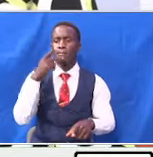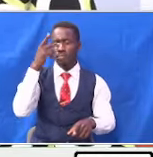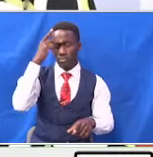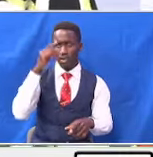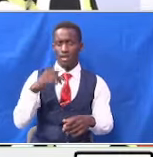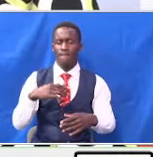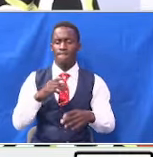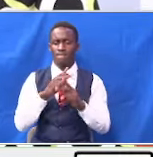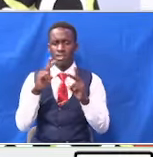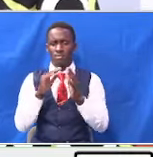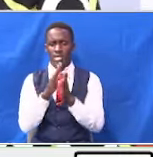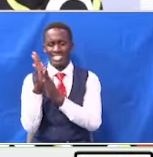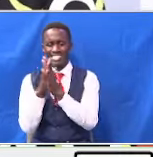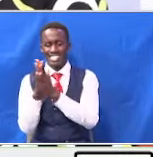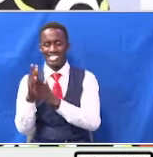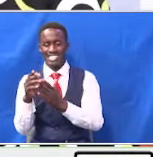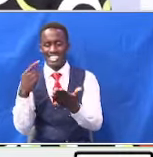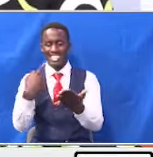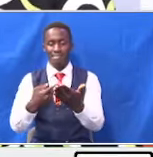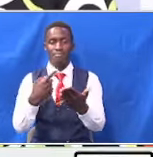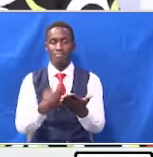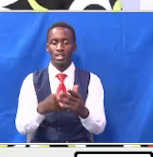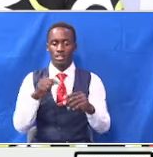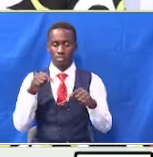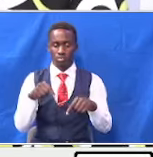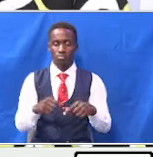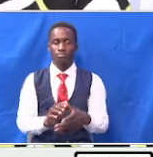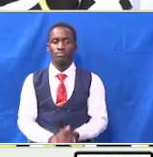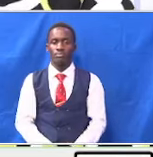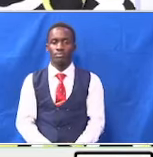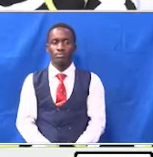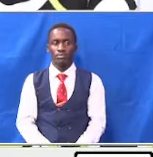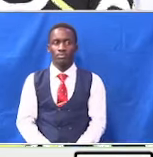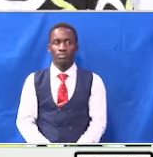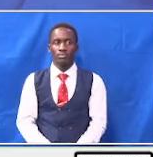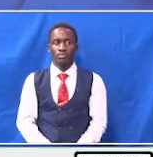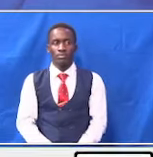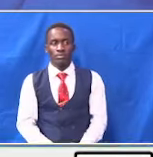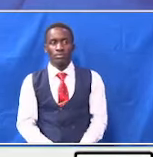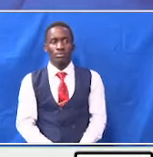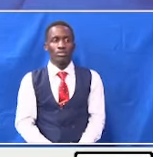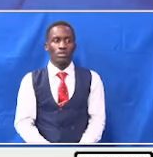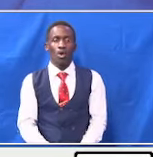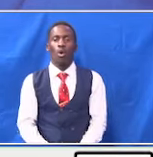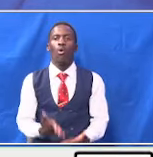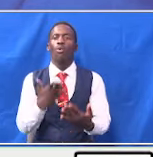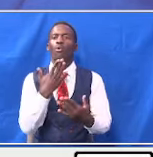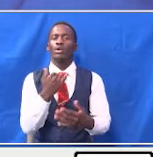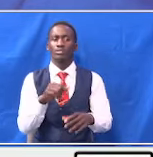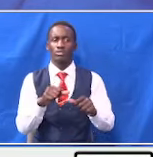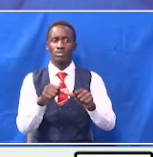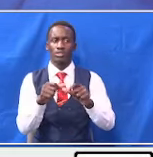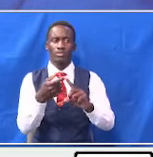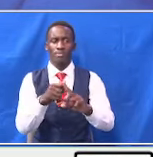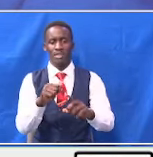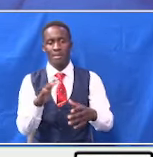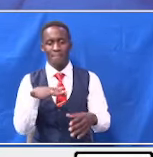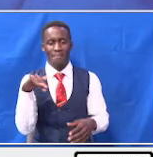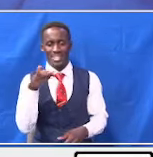this afternoon. Yeah. Yes. And there was something there. Oh, you want to chip in? And I want to continue from elsewhere. One